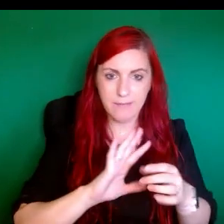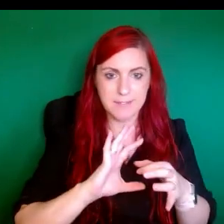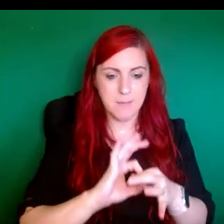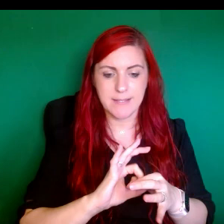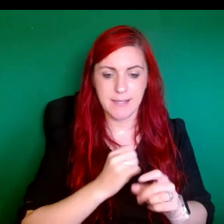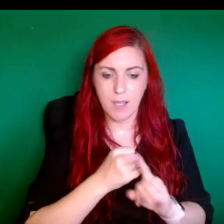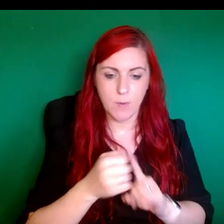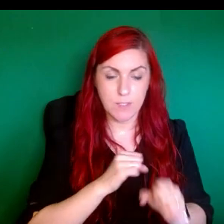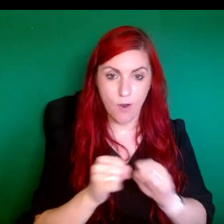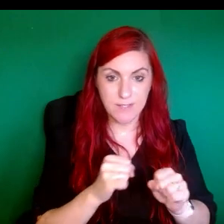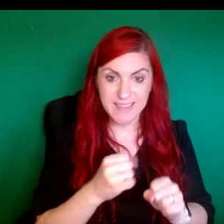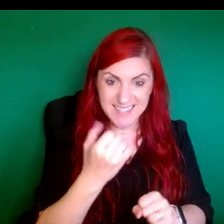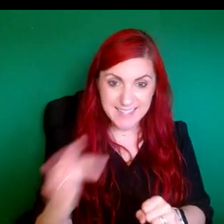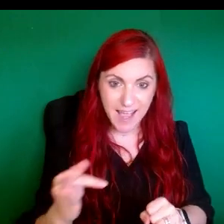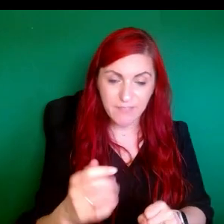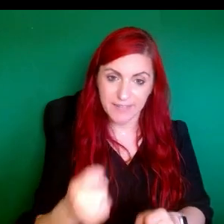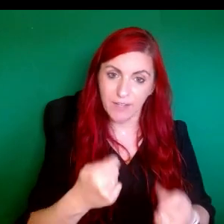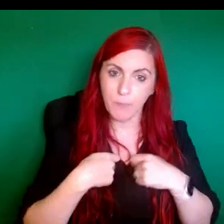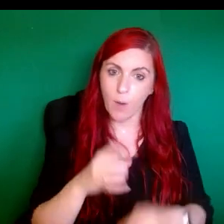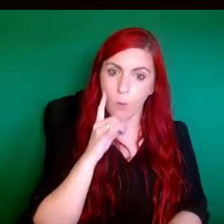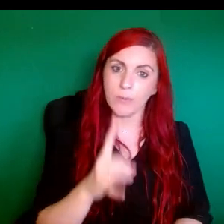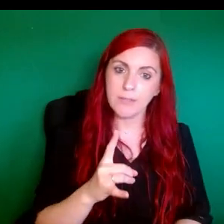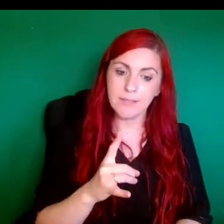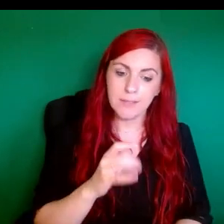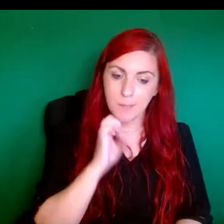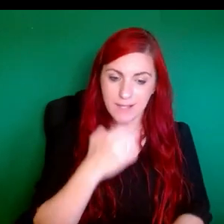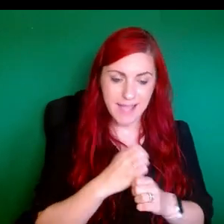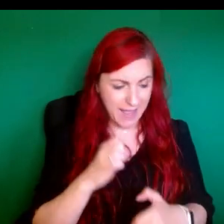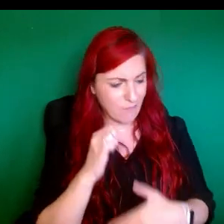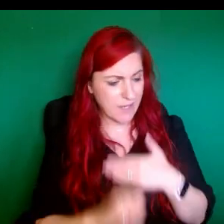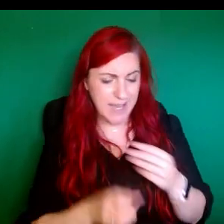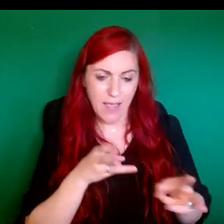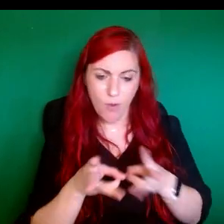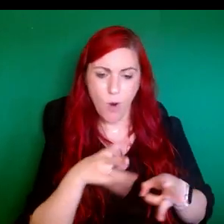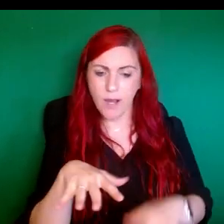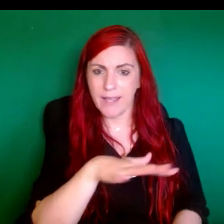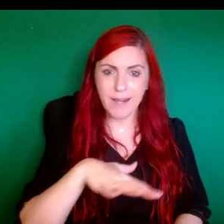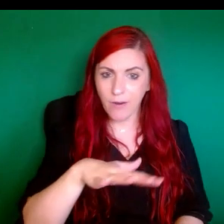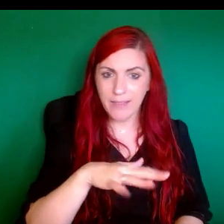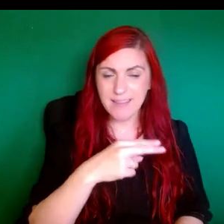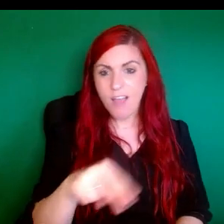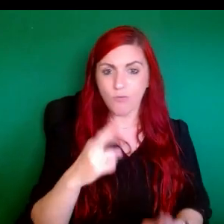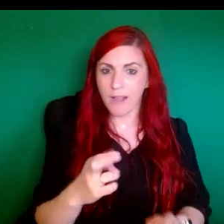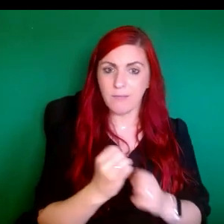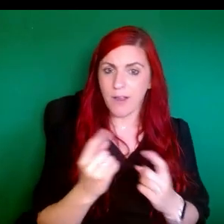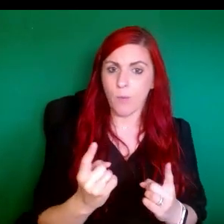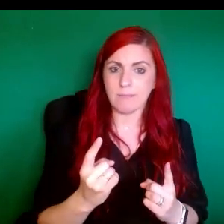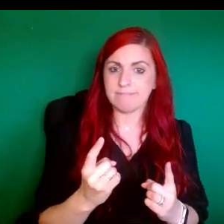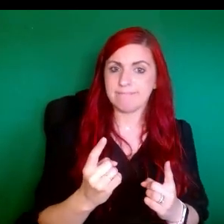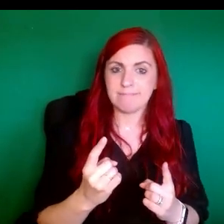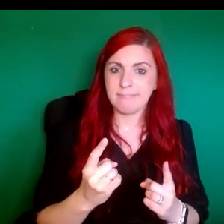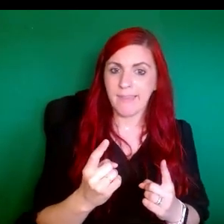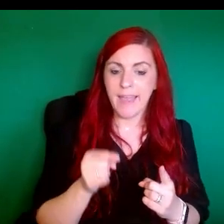day they work in an area that isn't for everybody, and they hold it with such compassion and